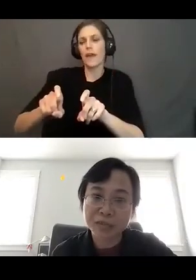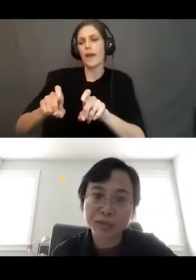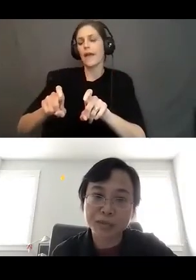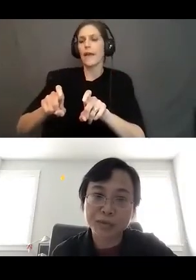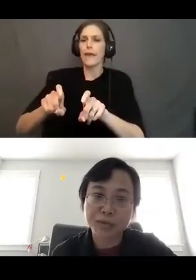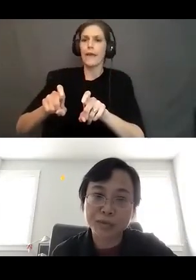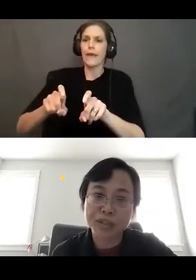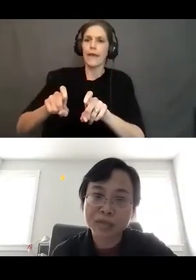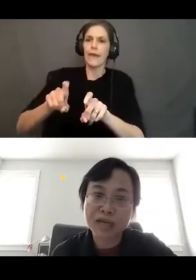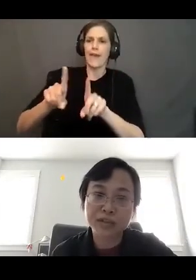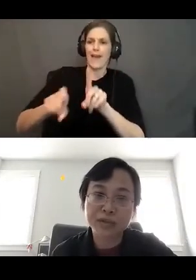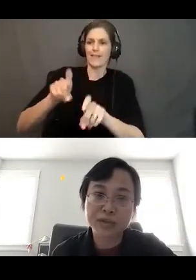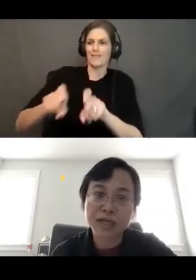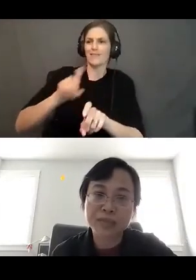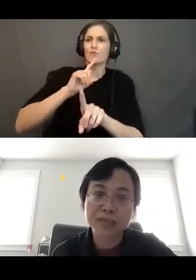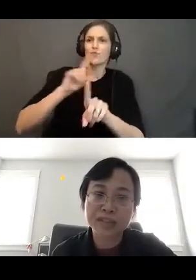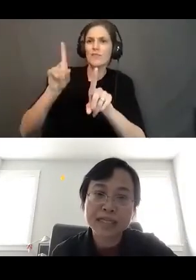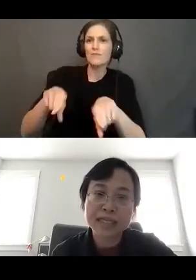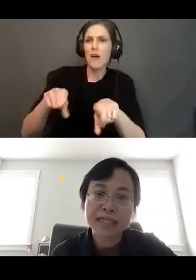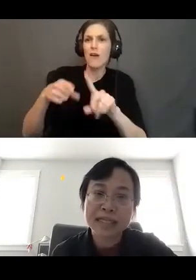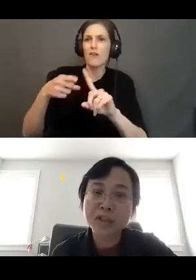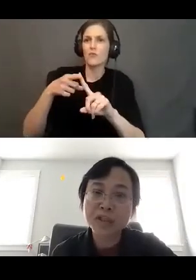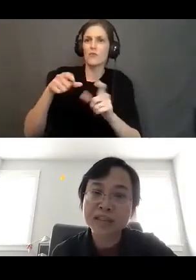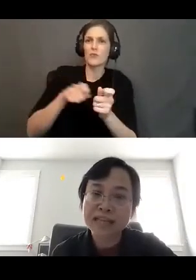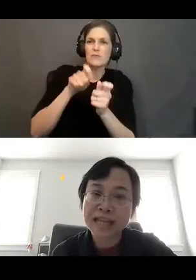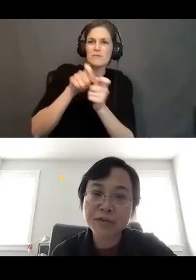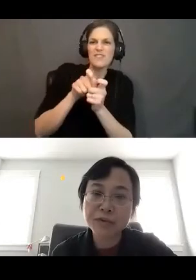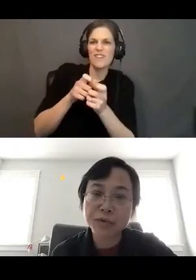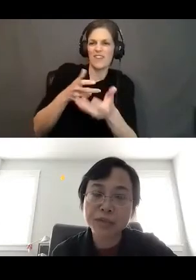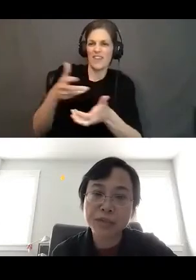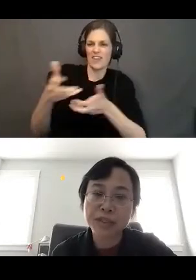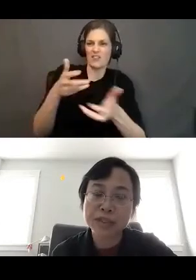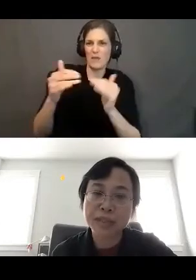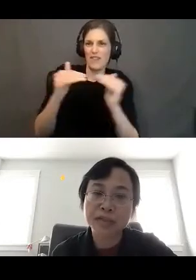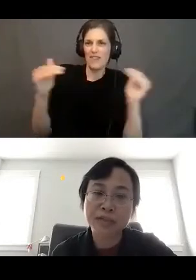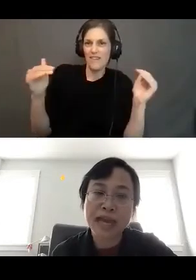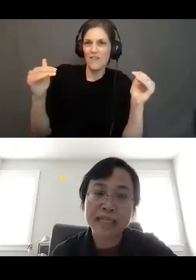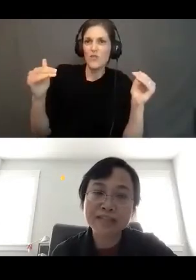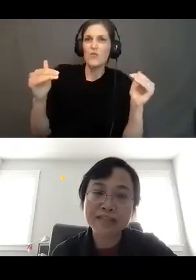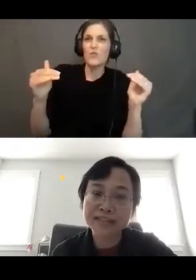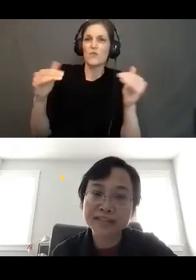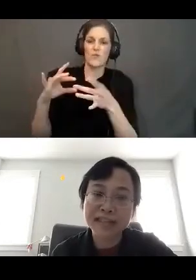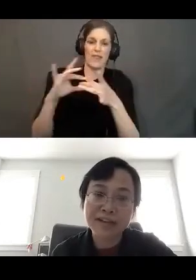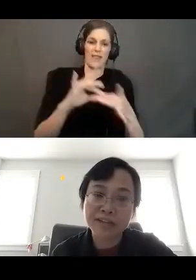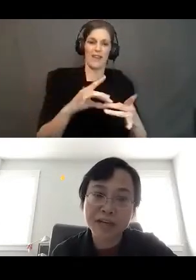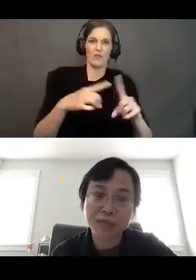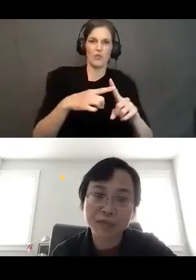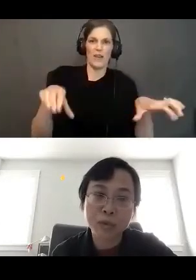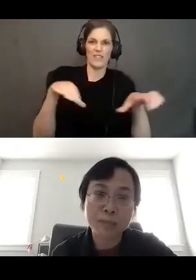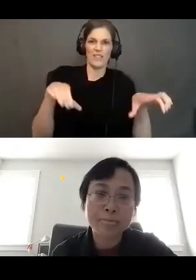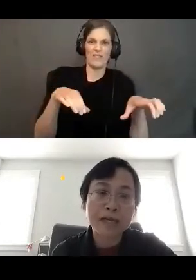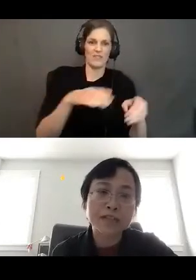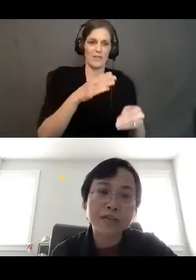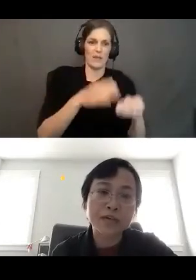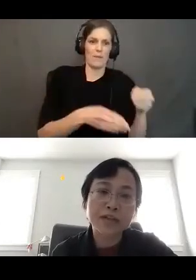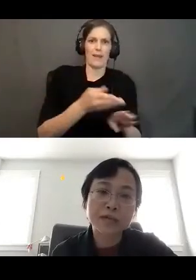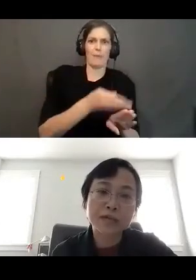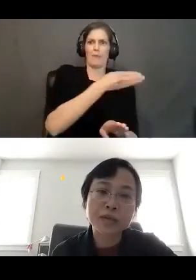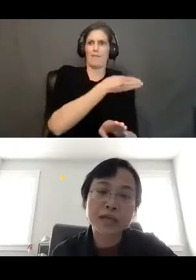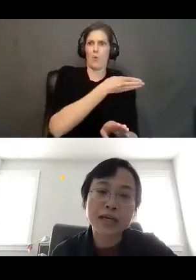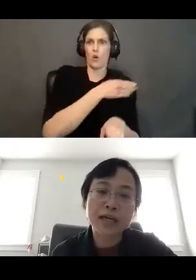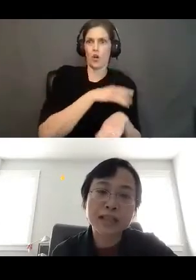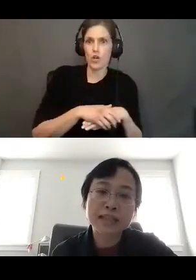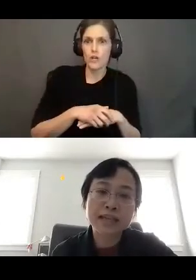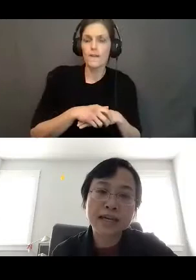to respond to particular engagement level with respect to activities that they have done before. So